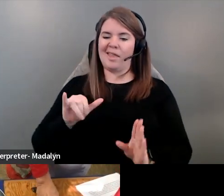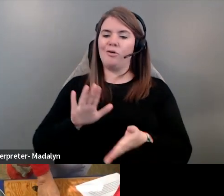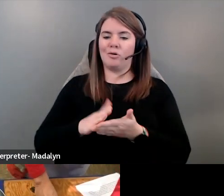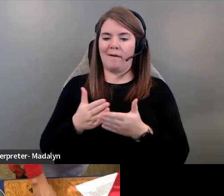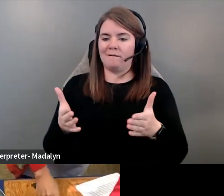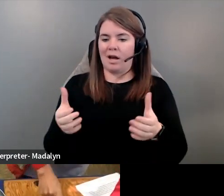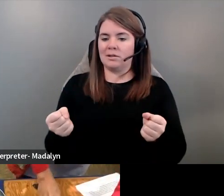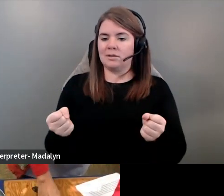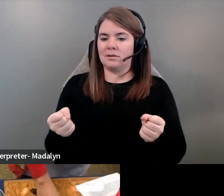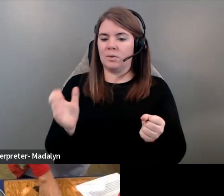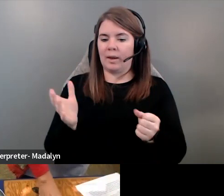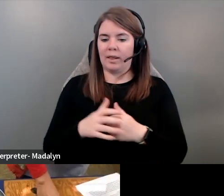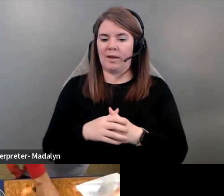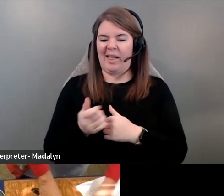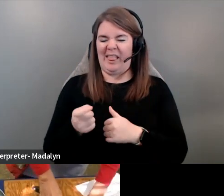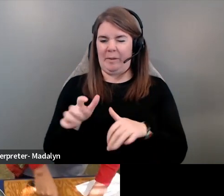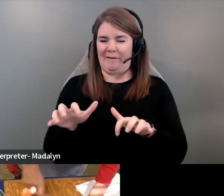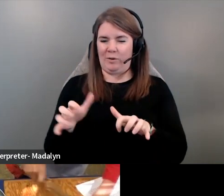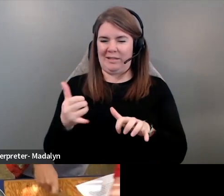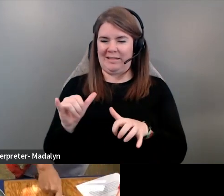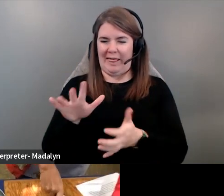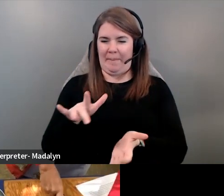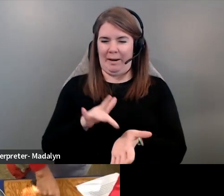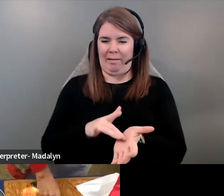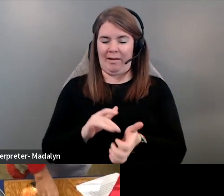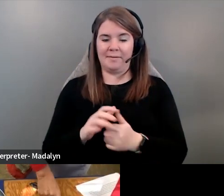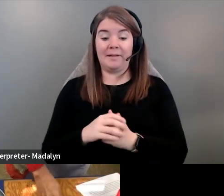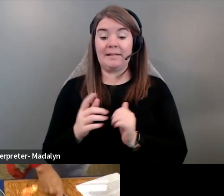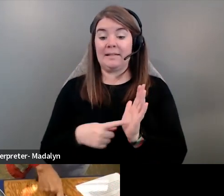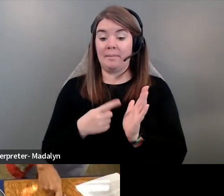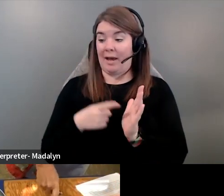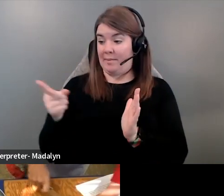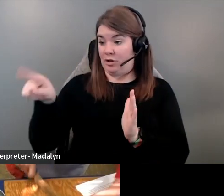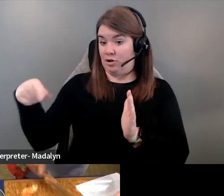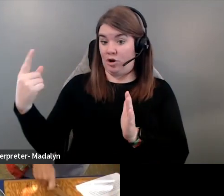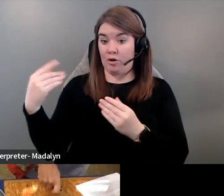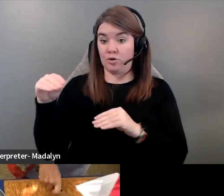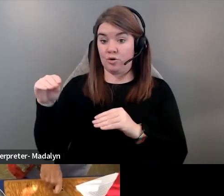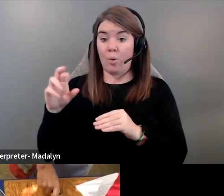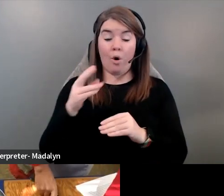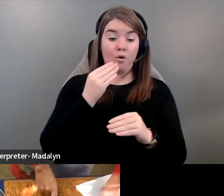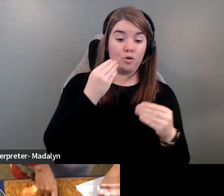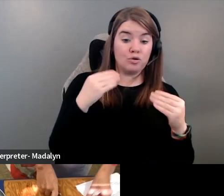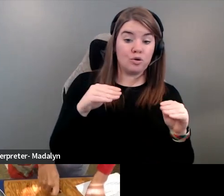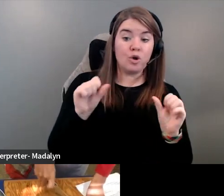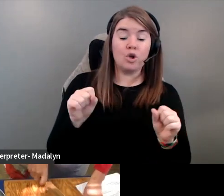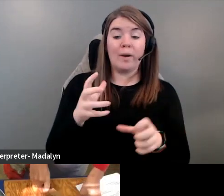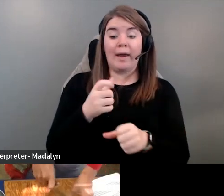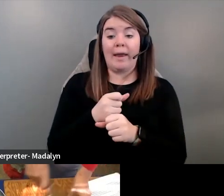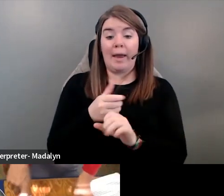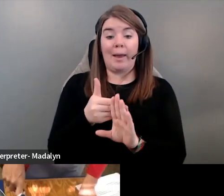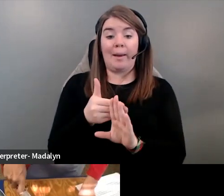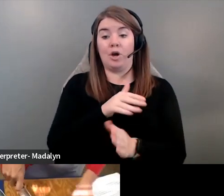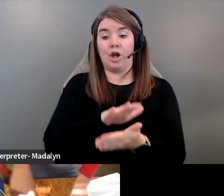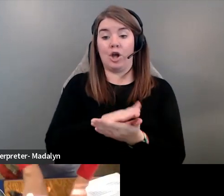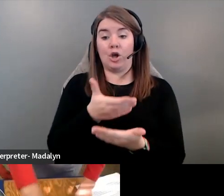Kind of frozen there in the middle. Sometimes at the dollar store or even the grocery store, you can get pre-cooked burgers. They kind of have